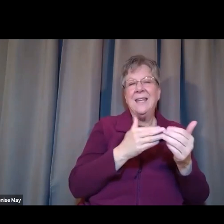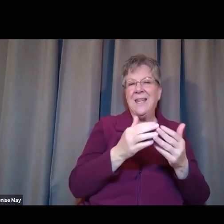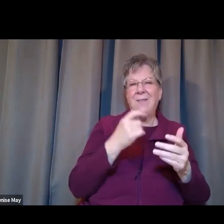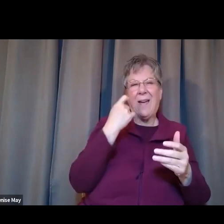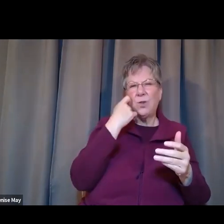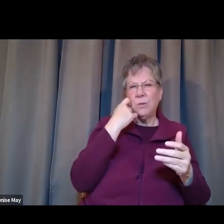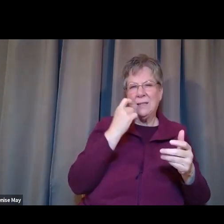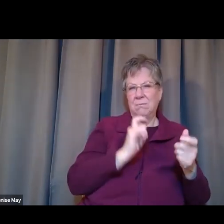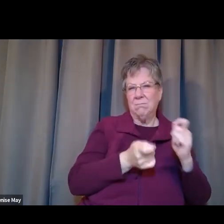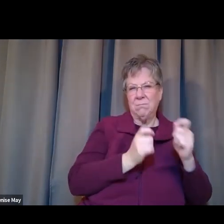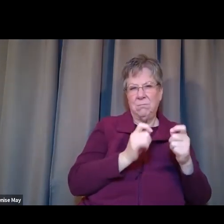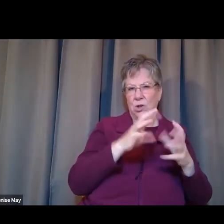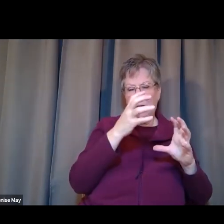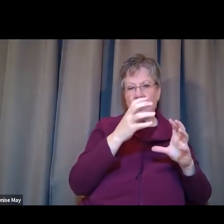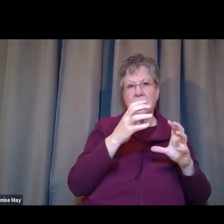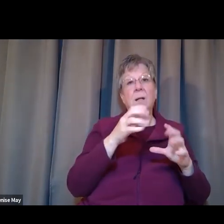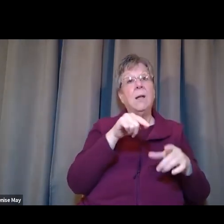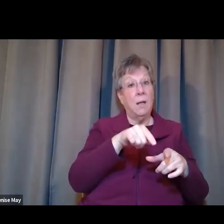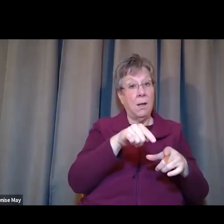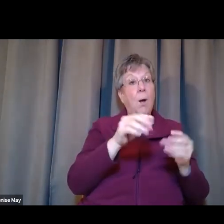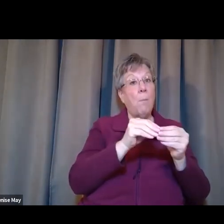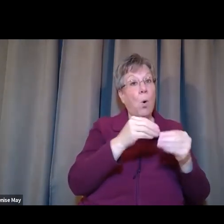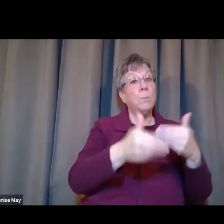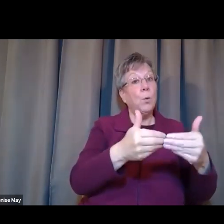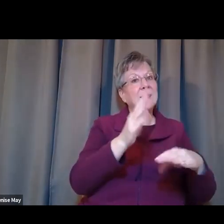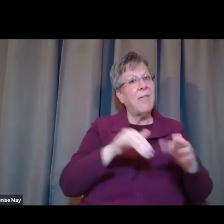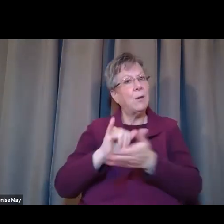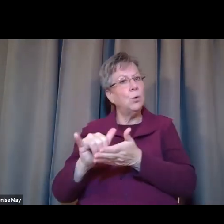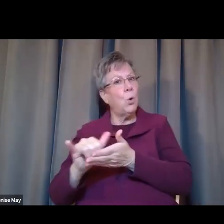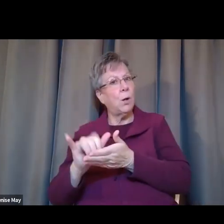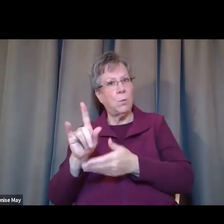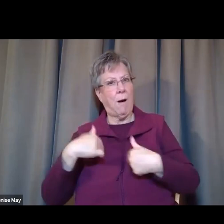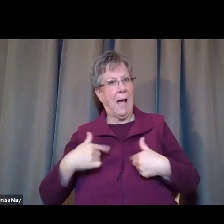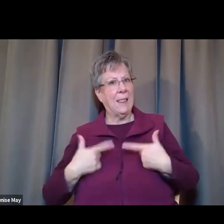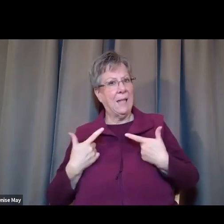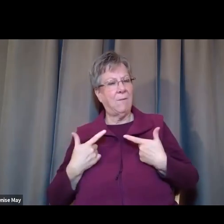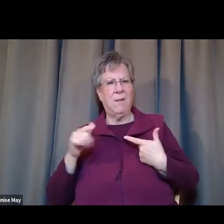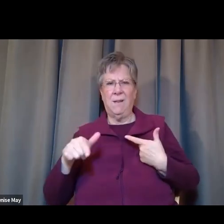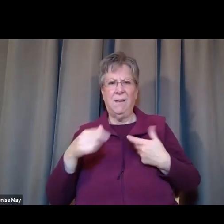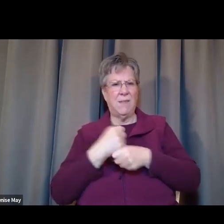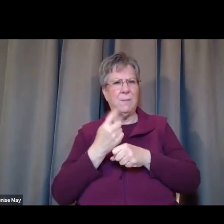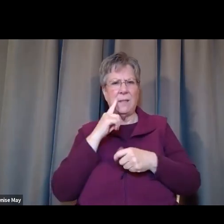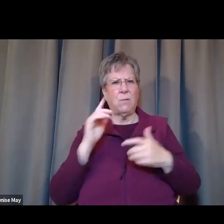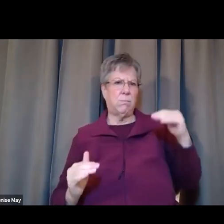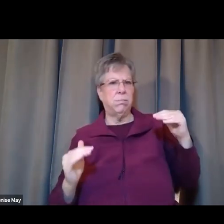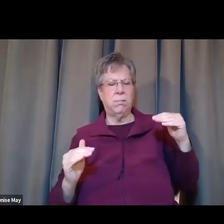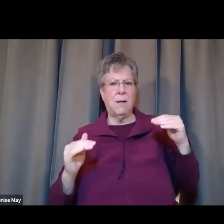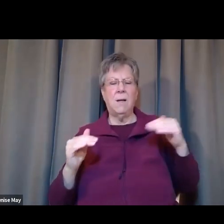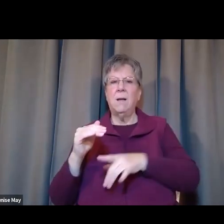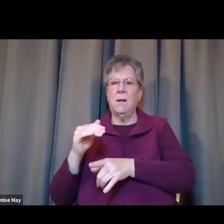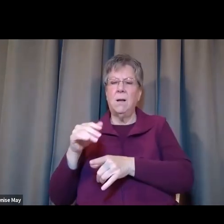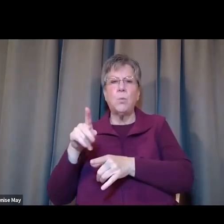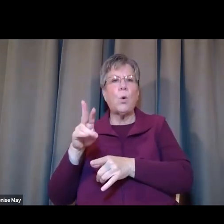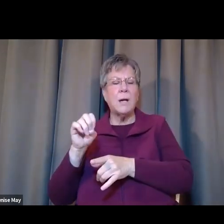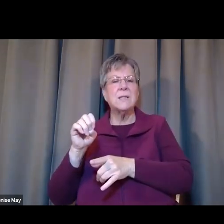nominally progressive state of New York, where I now live. This makes for an asymmetry in the debate where progressives are focused on the direction of